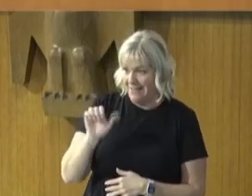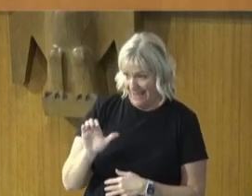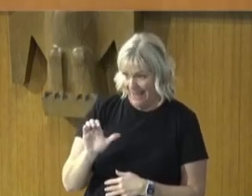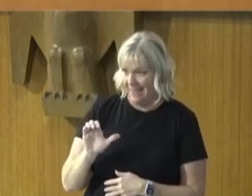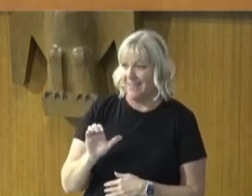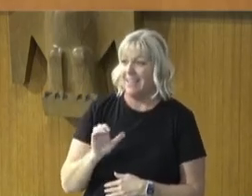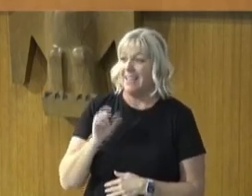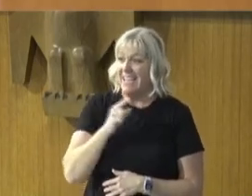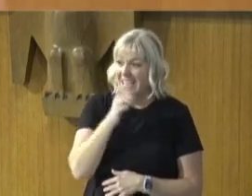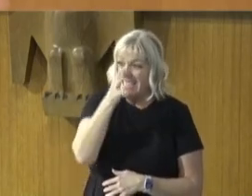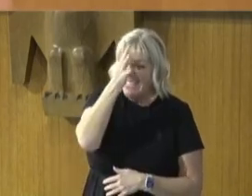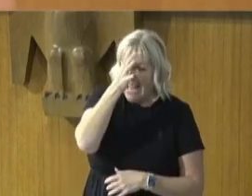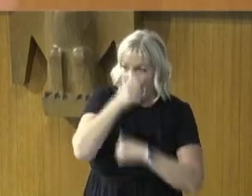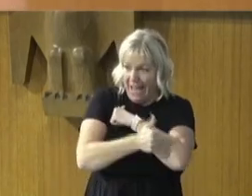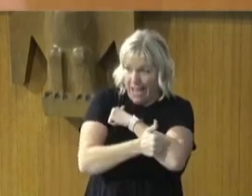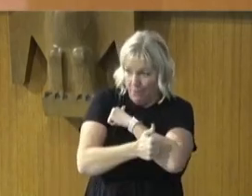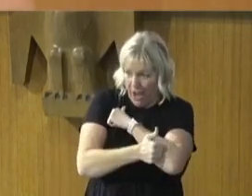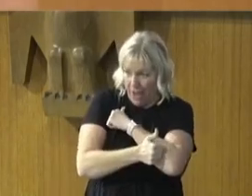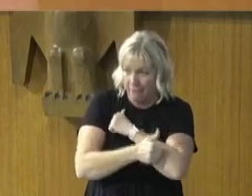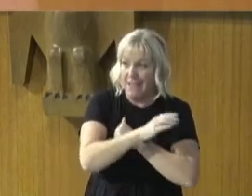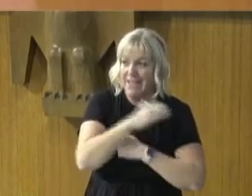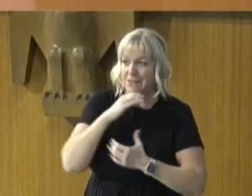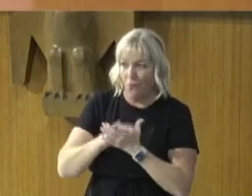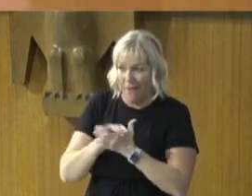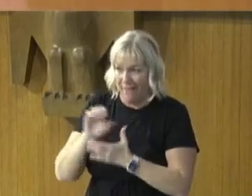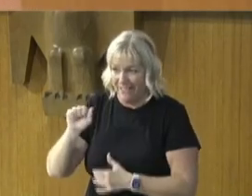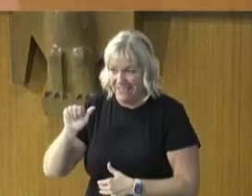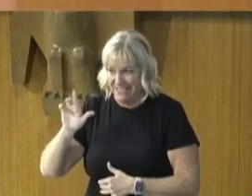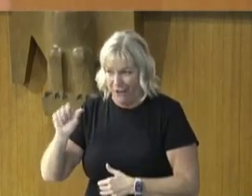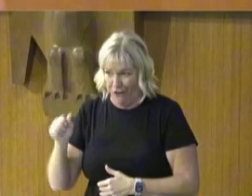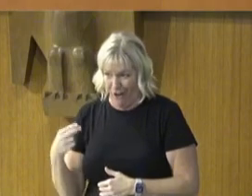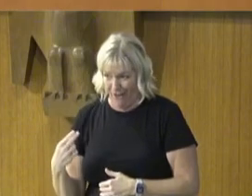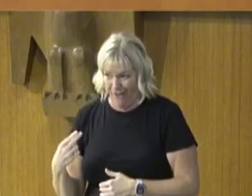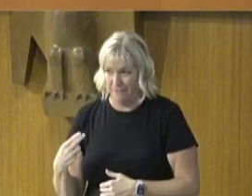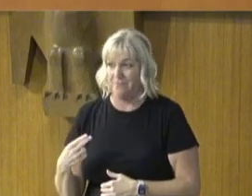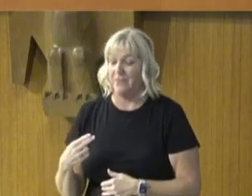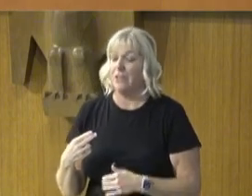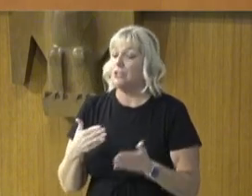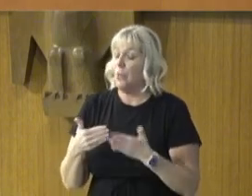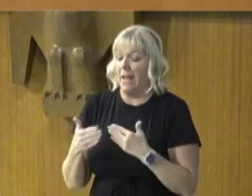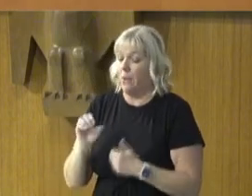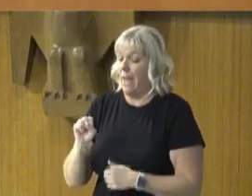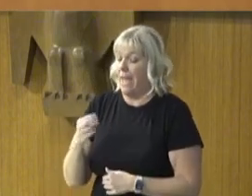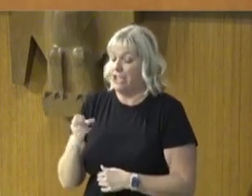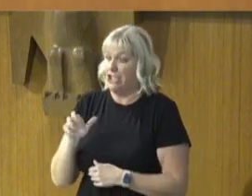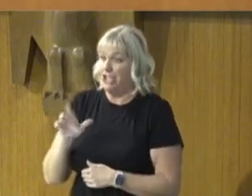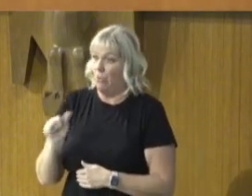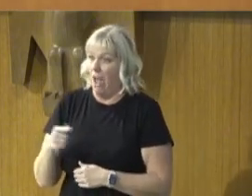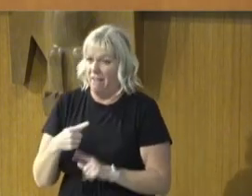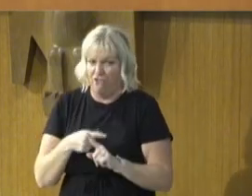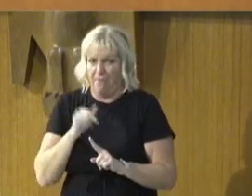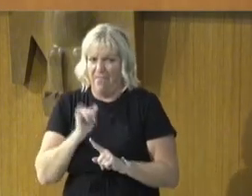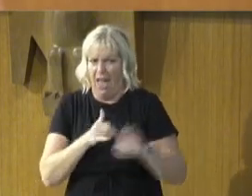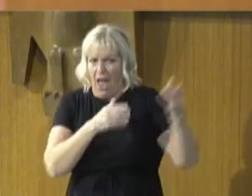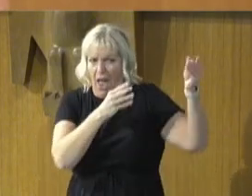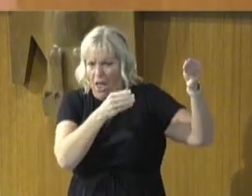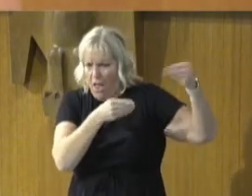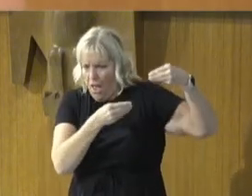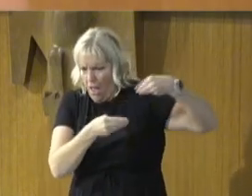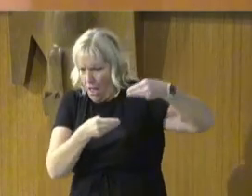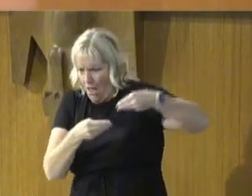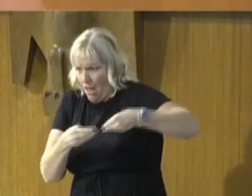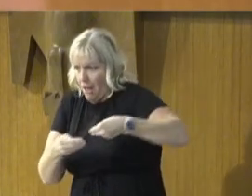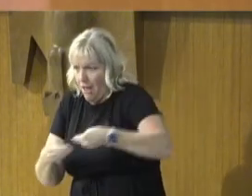who was the son of Abraham, and his wife, Sarah. So She-Ra is part of this big, storied,